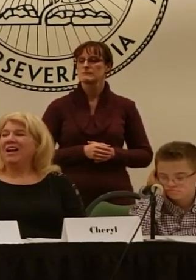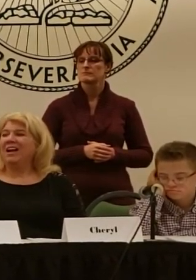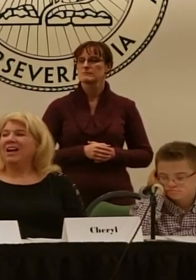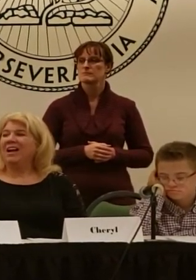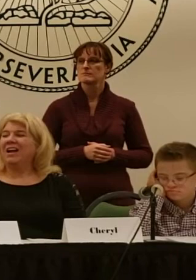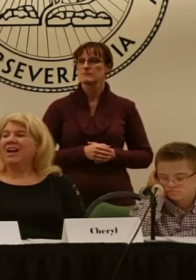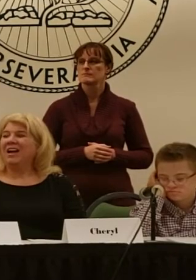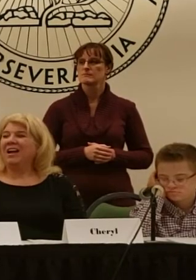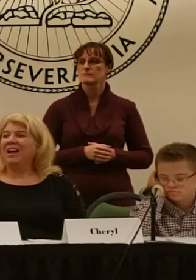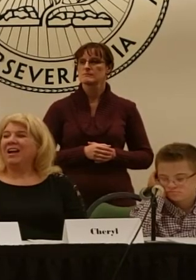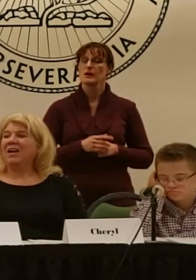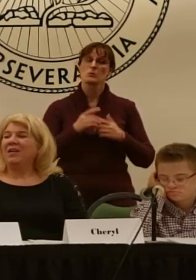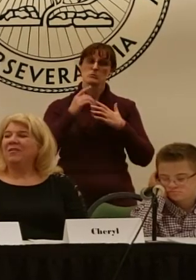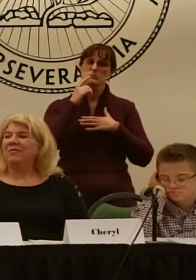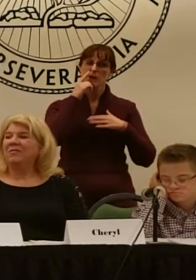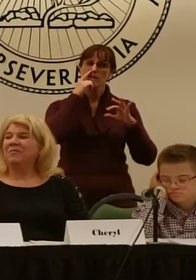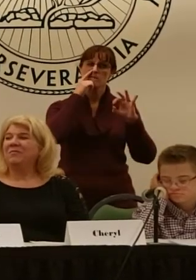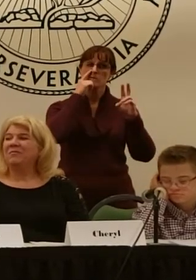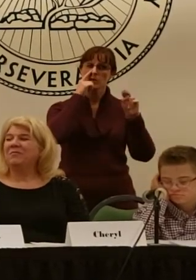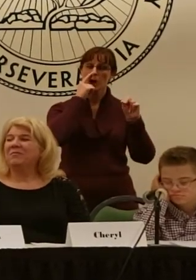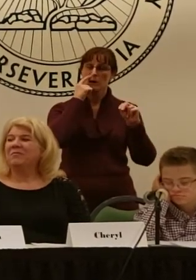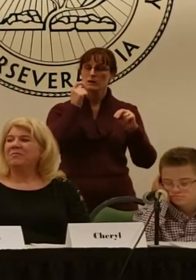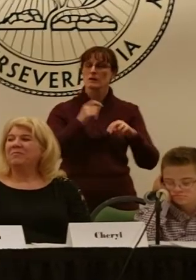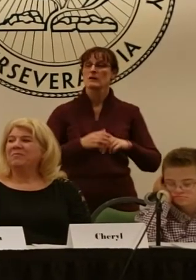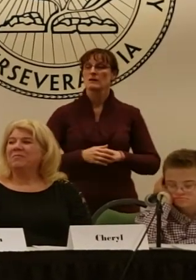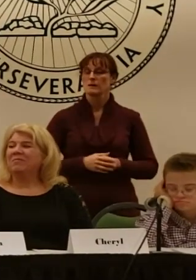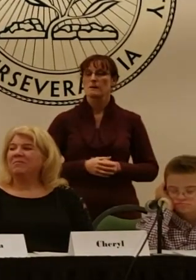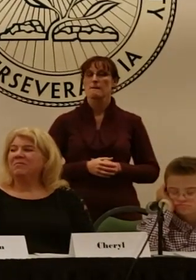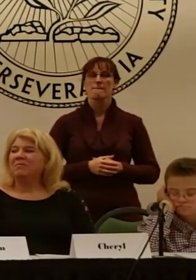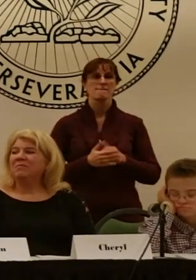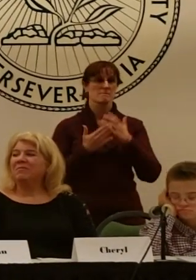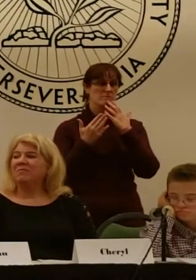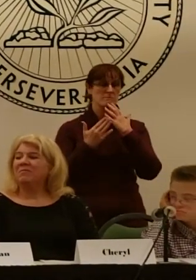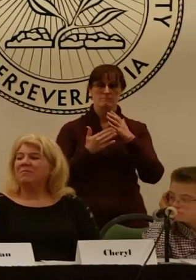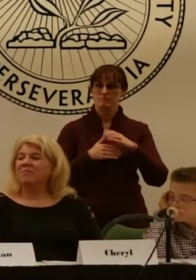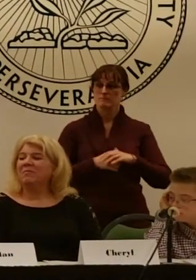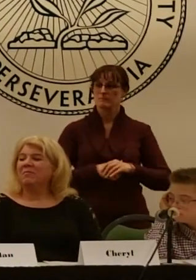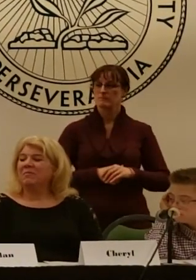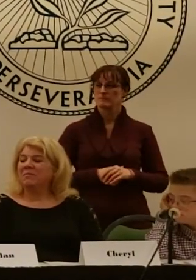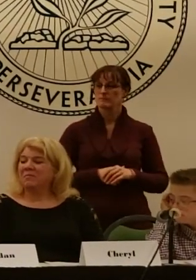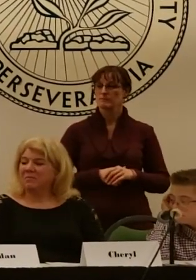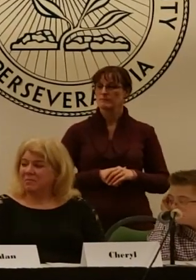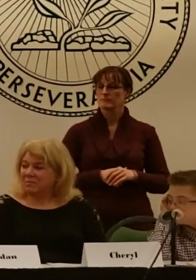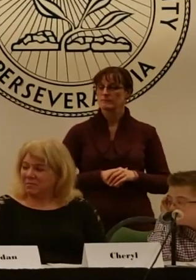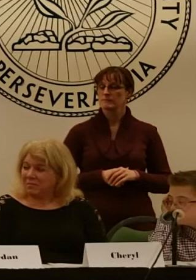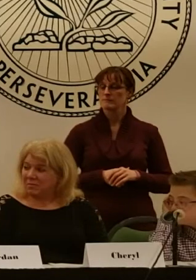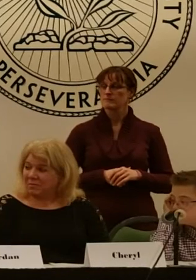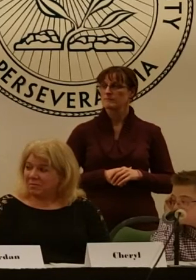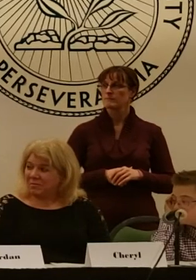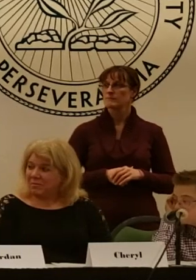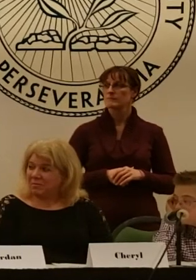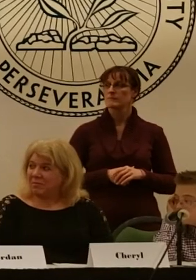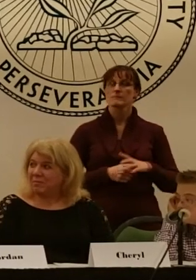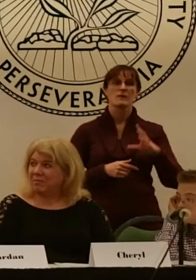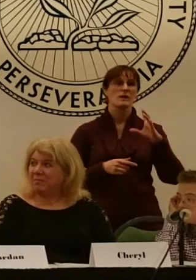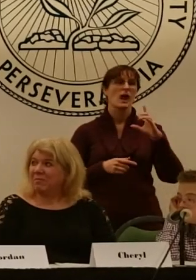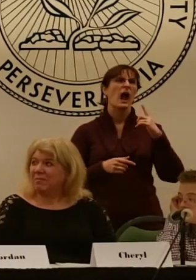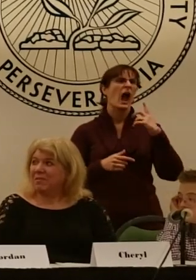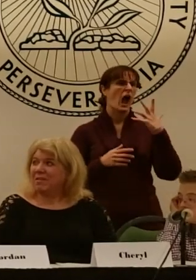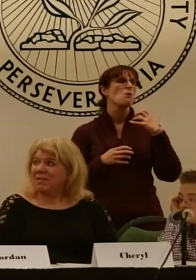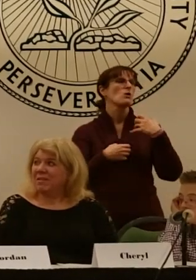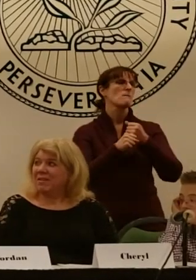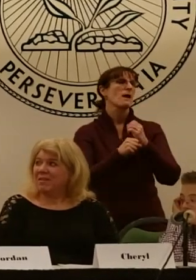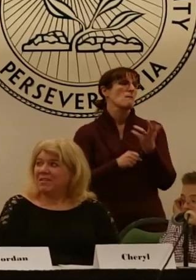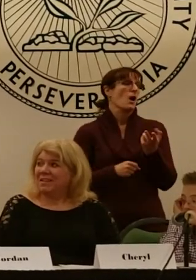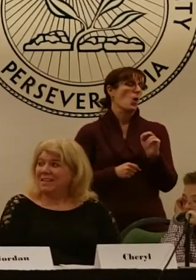I would be with him. Thank you. He's gonna work on his own film at the studio, he's